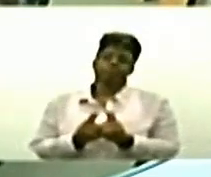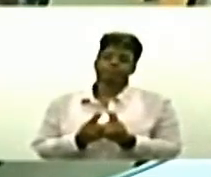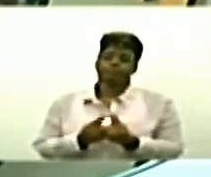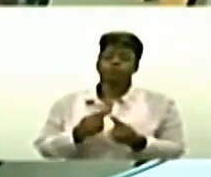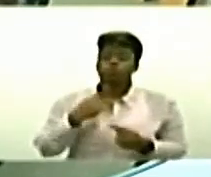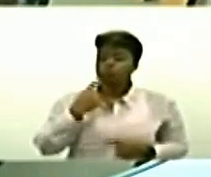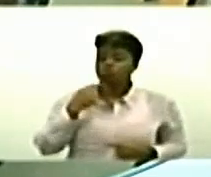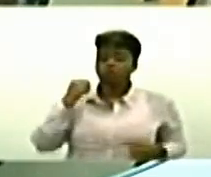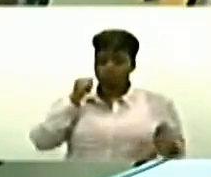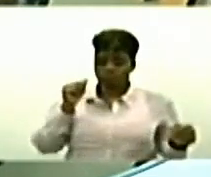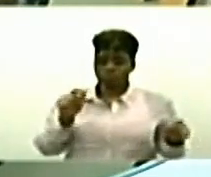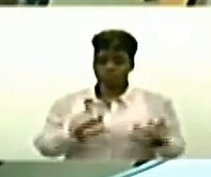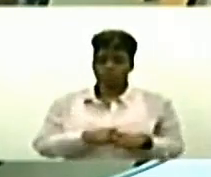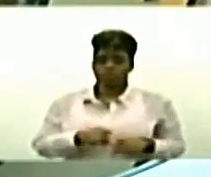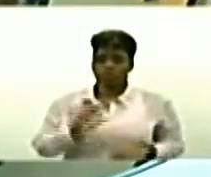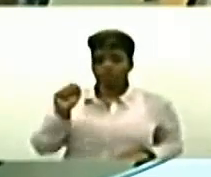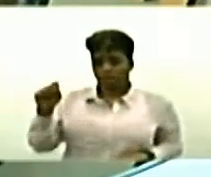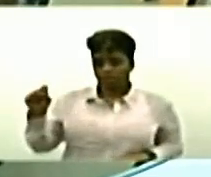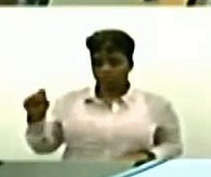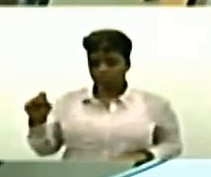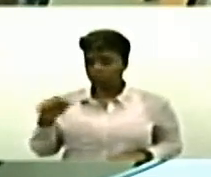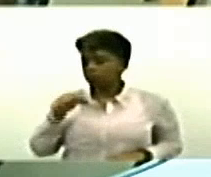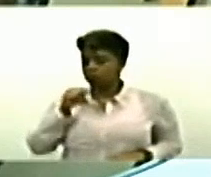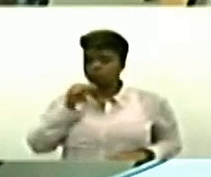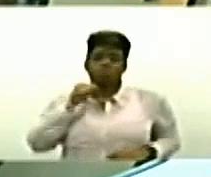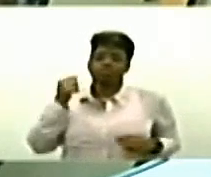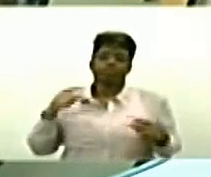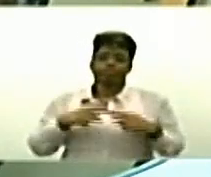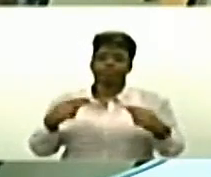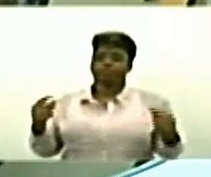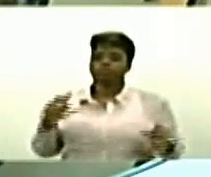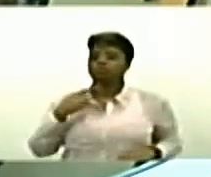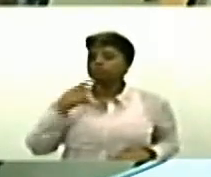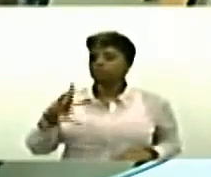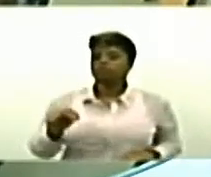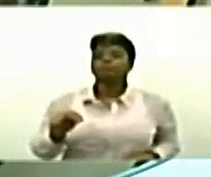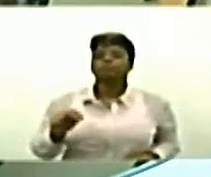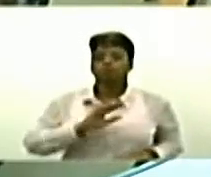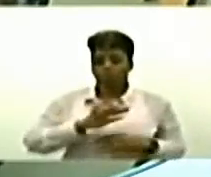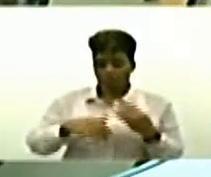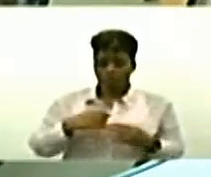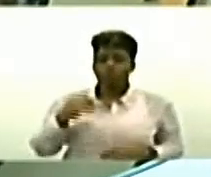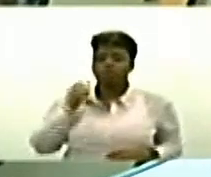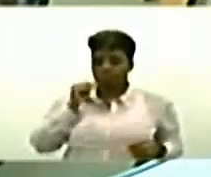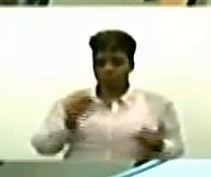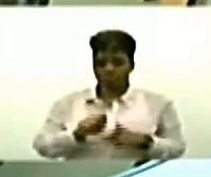opinion say aye. To the contrary view, say nay. I think the ayes have it. The ayes do have it.